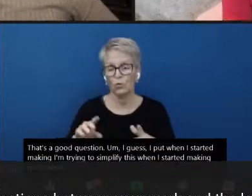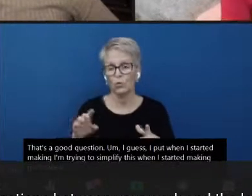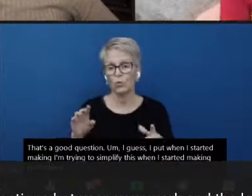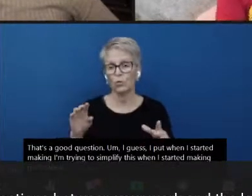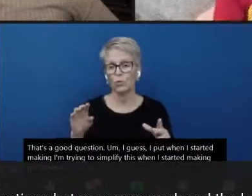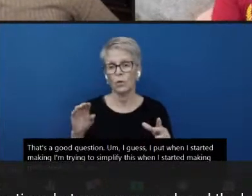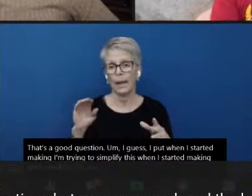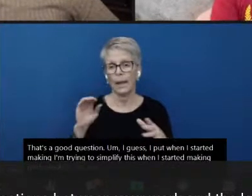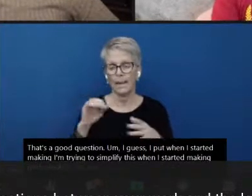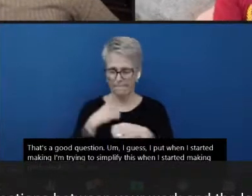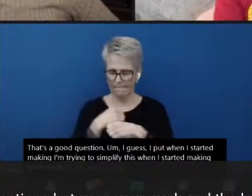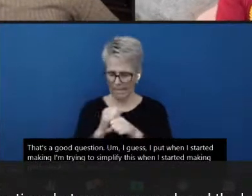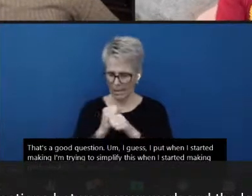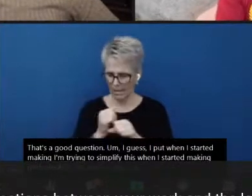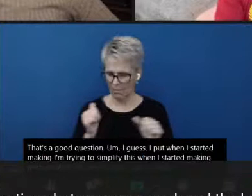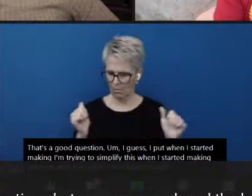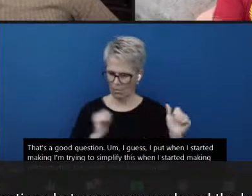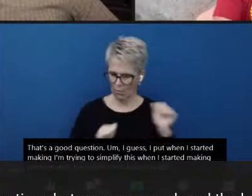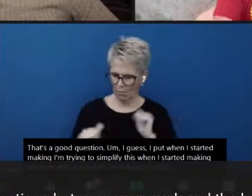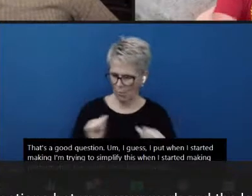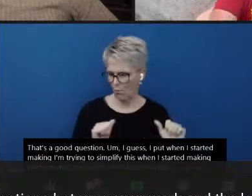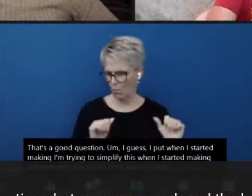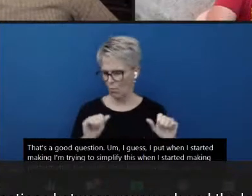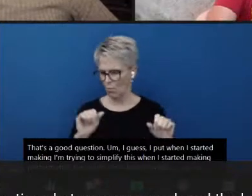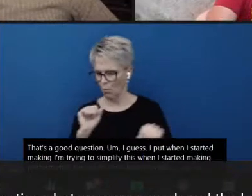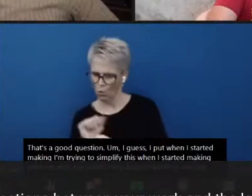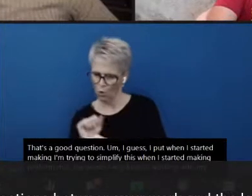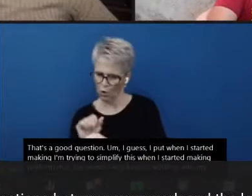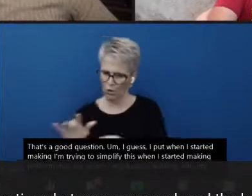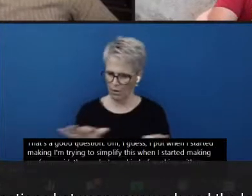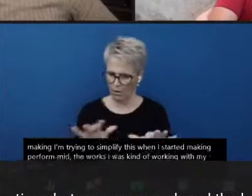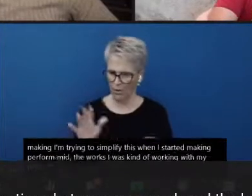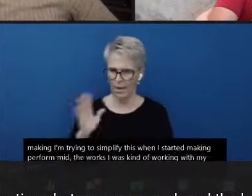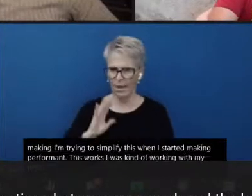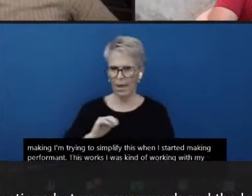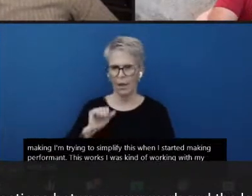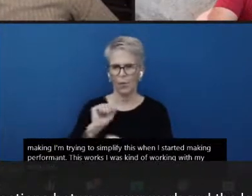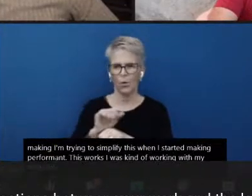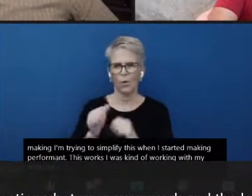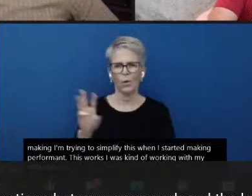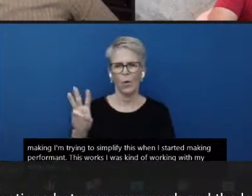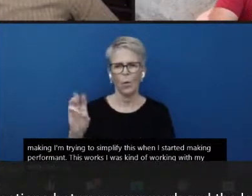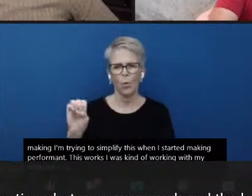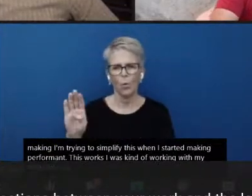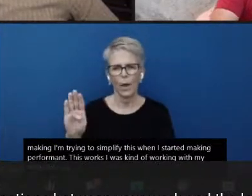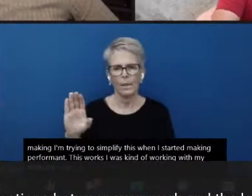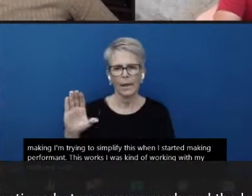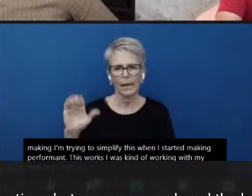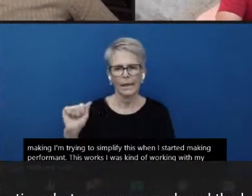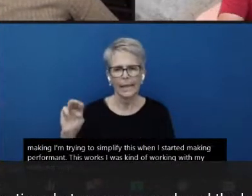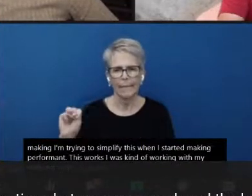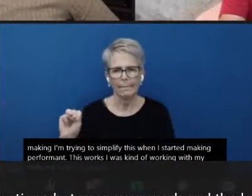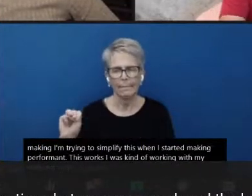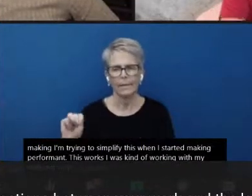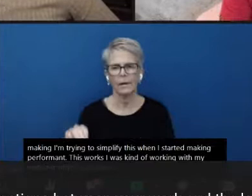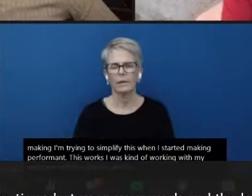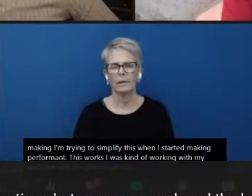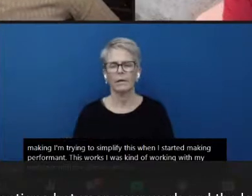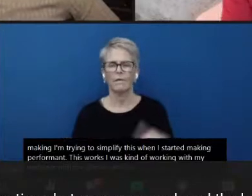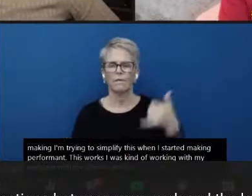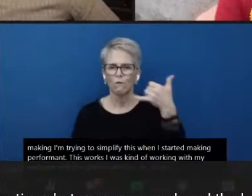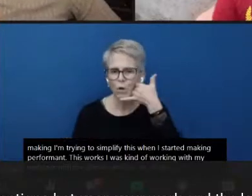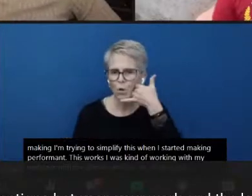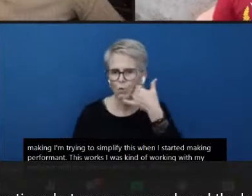performative works, I was kind of working with my webcam, with my phone camera, like a